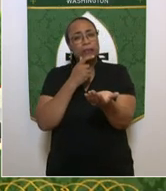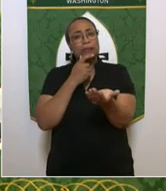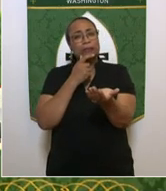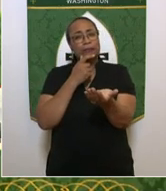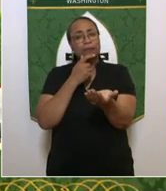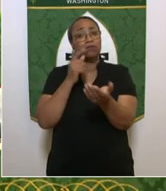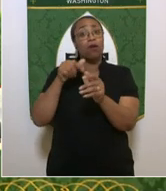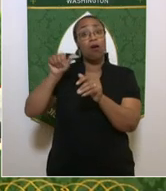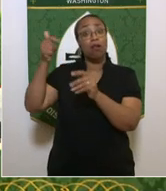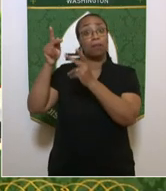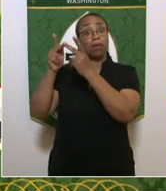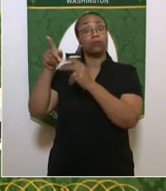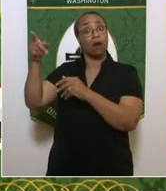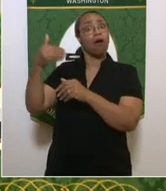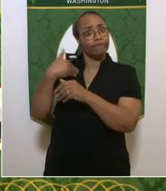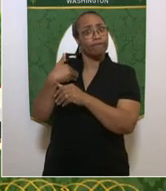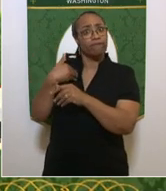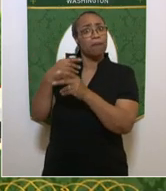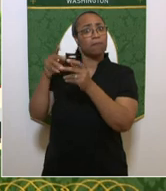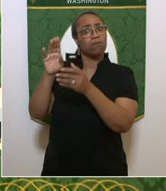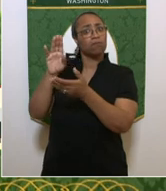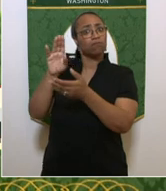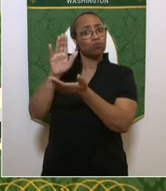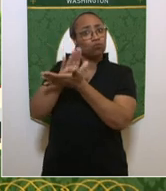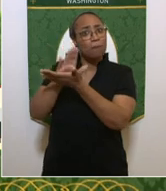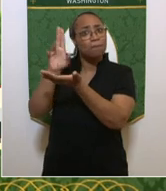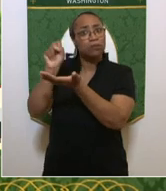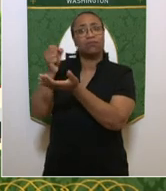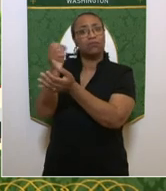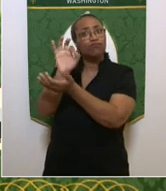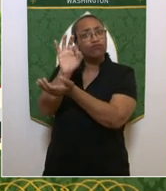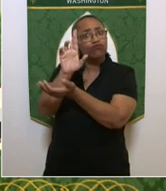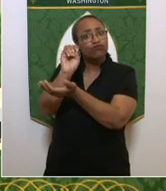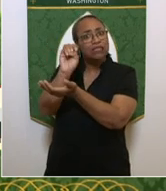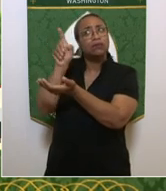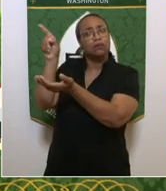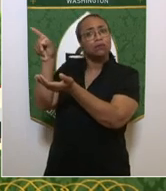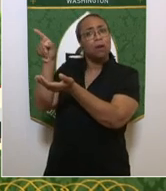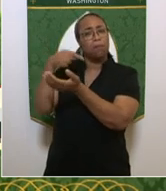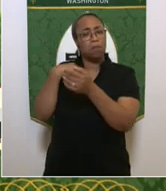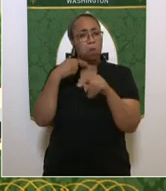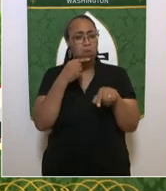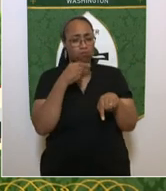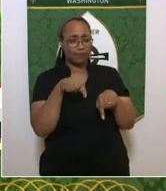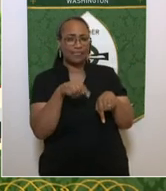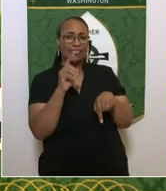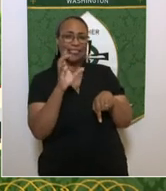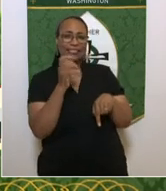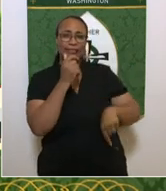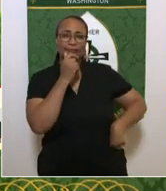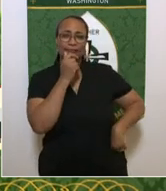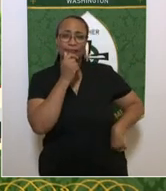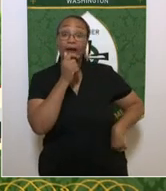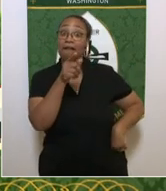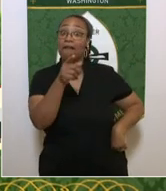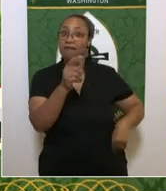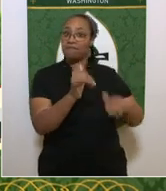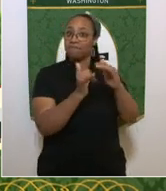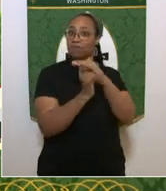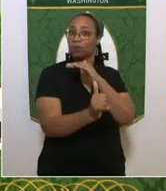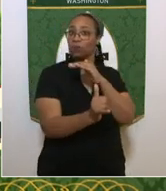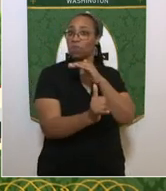bus system. Our school bus system is the Metro bus, yet families